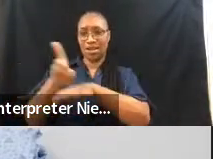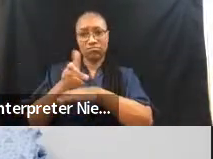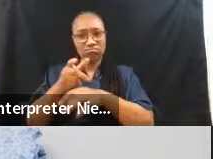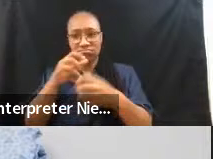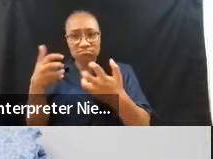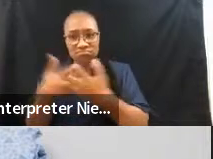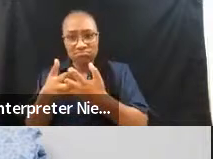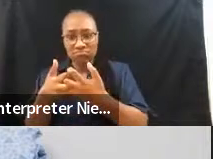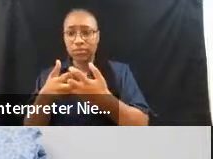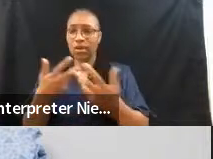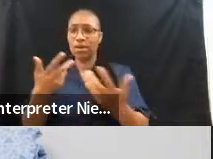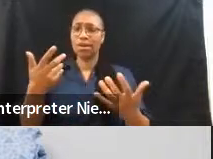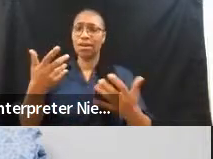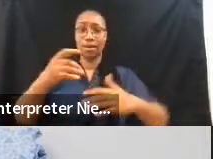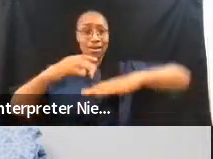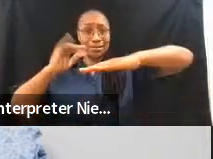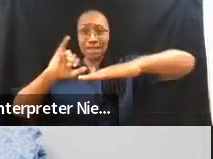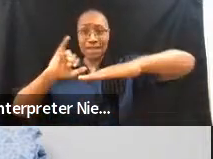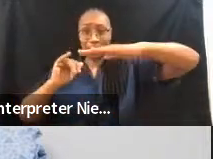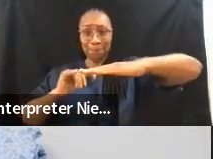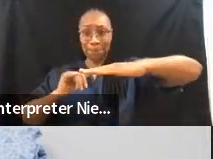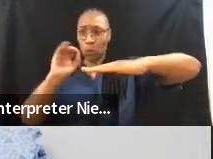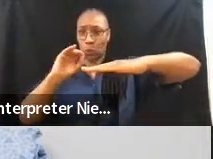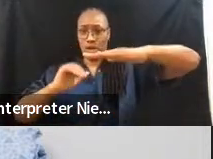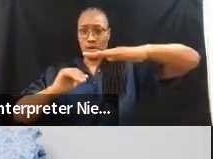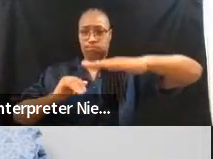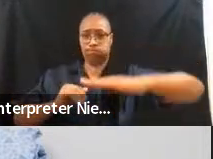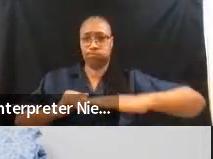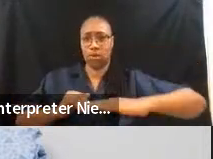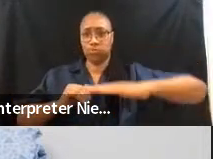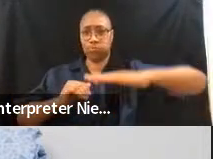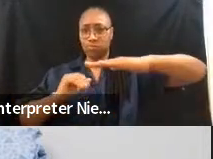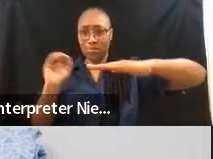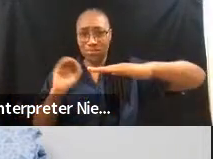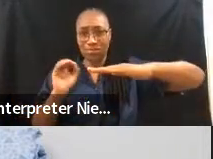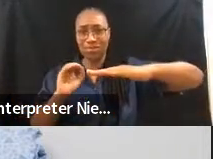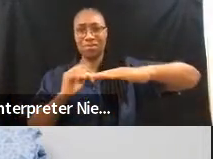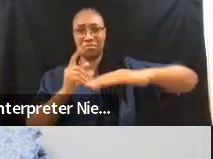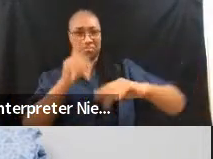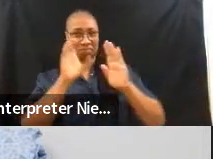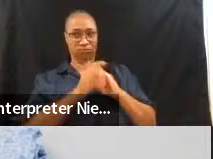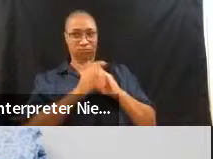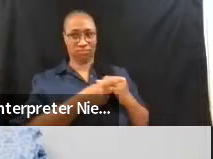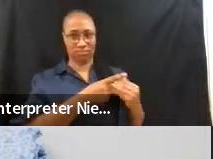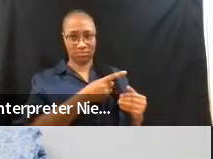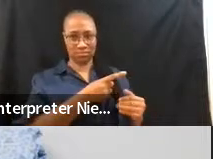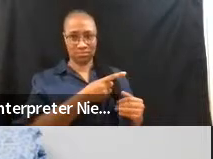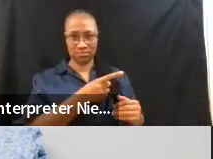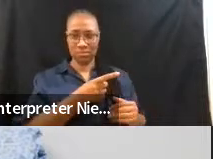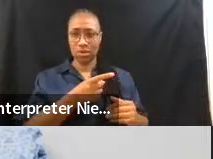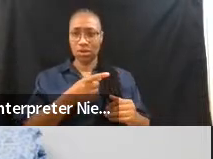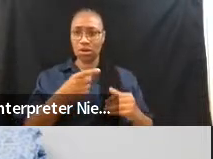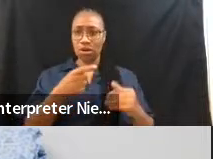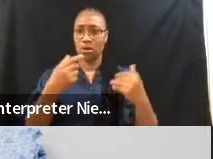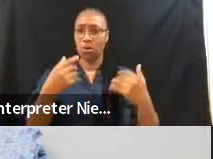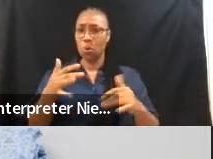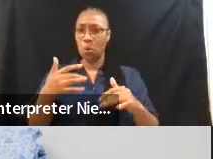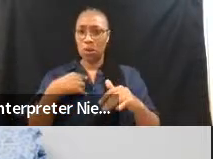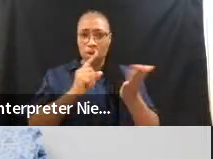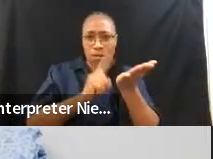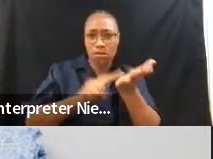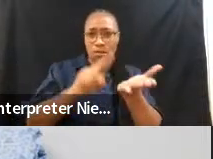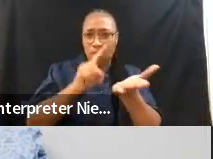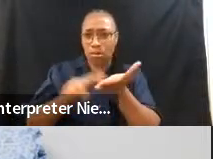adjustable exam tables, which are necessary for a complete physical examination and for a thorough gynecological